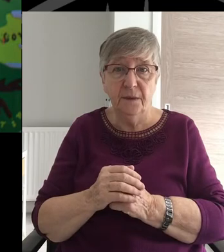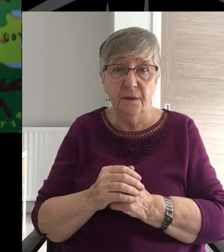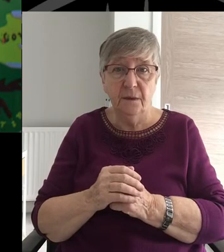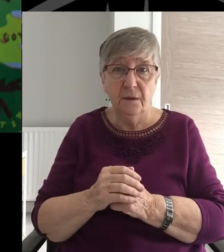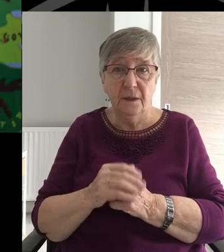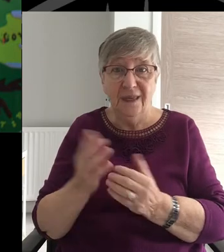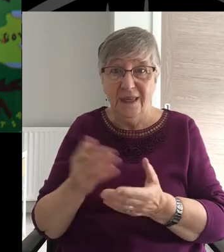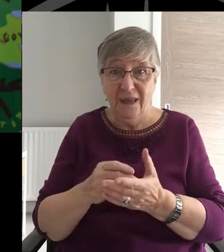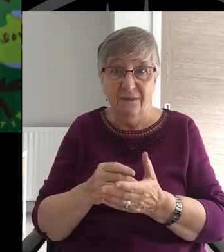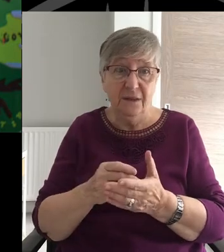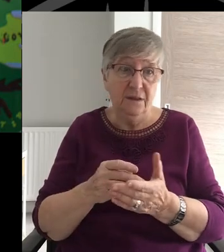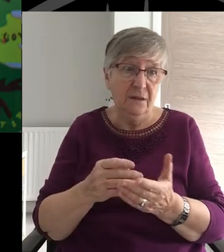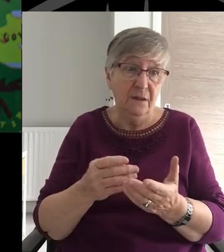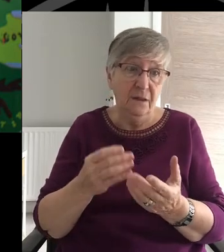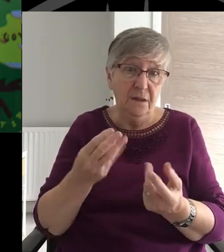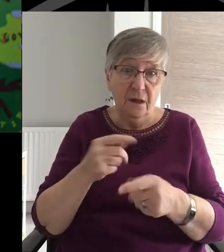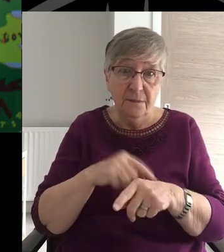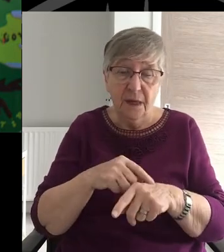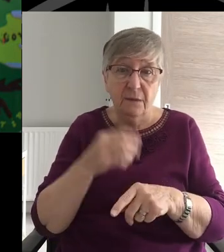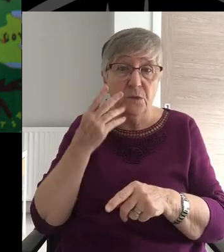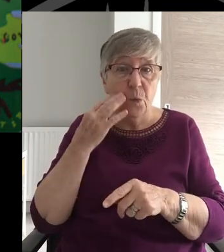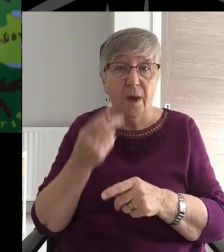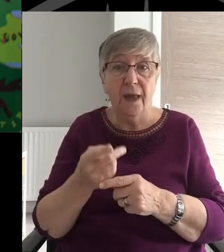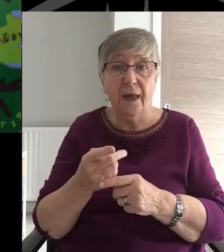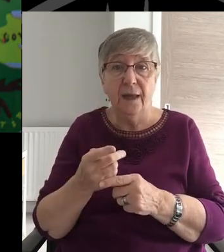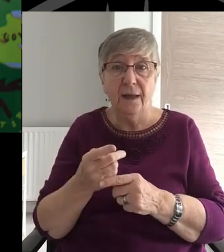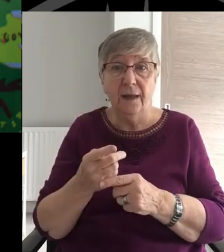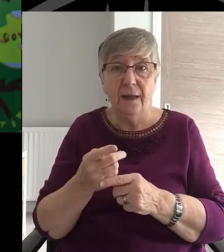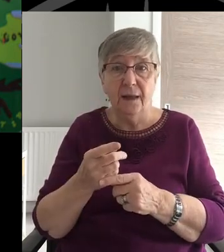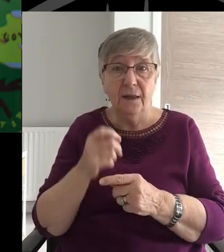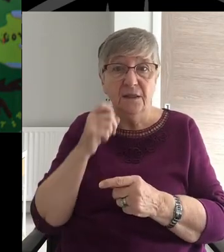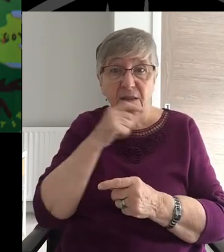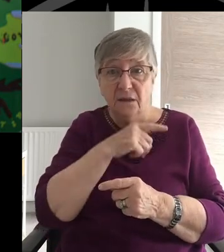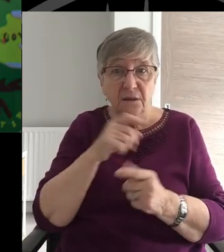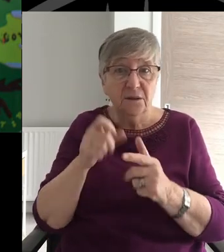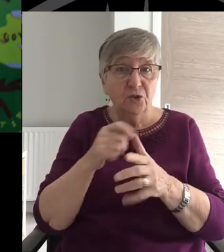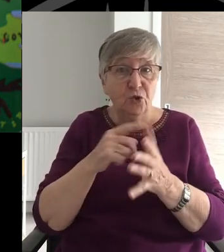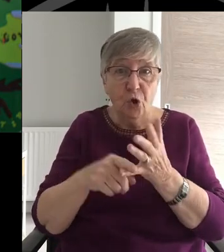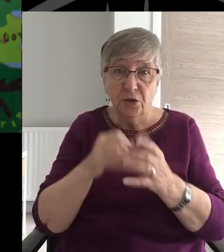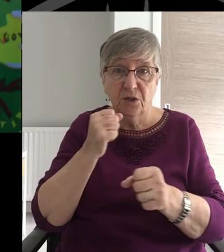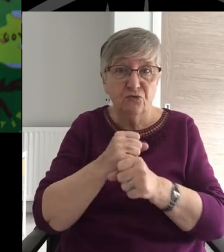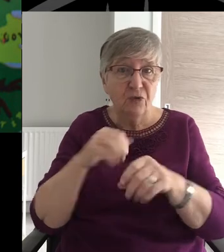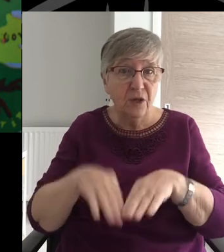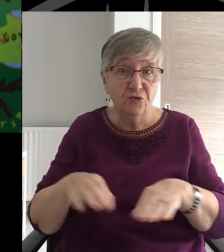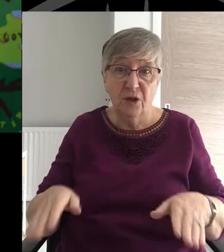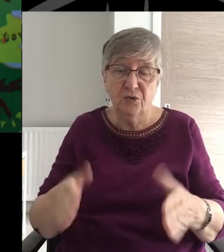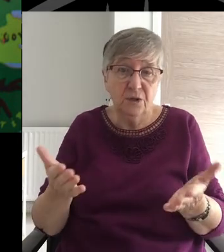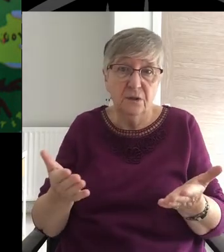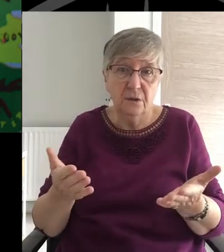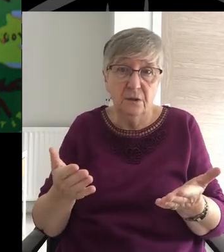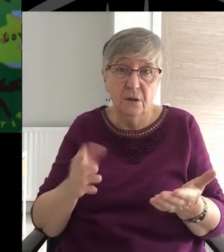Even the instances in most cases of our sons and daughters and grandchildren show that.